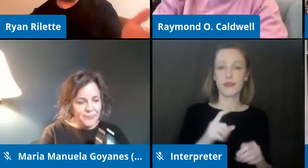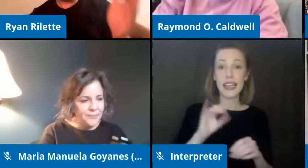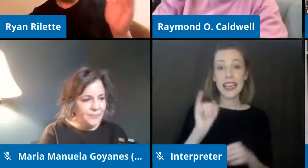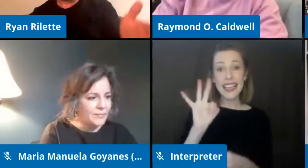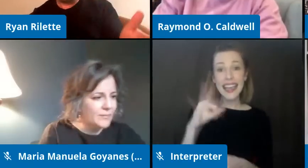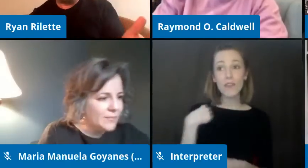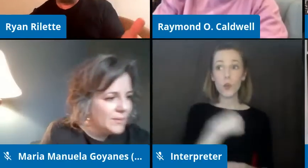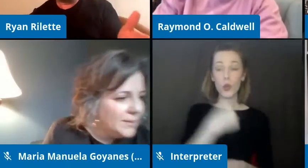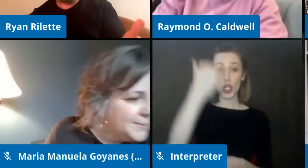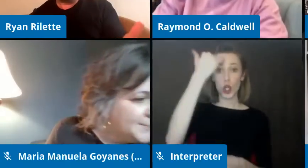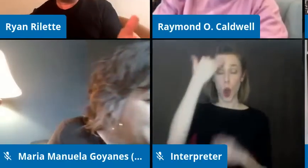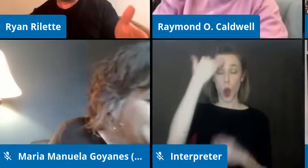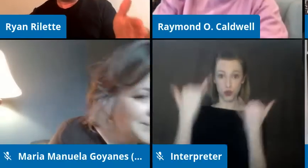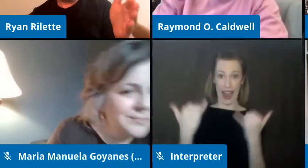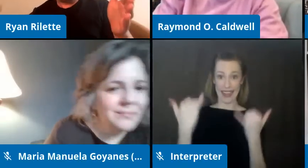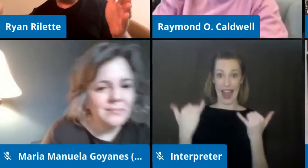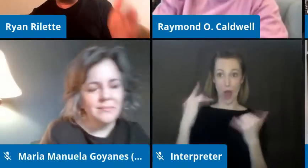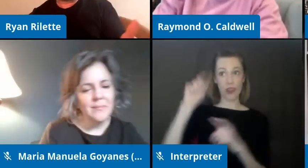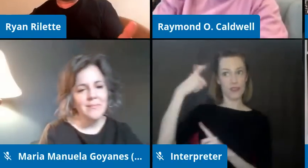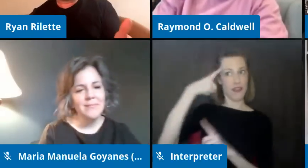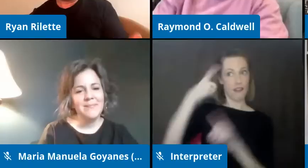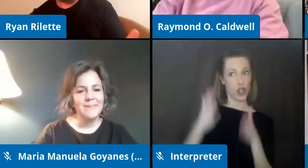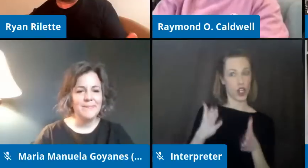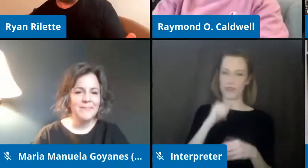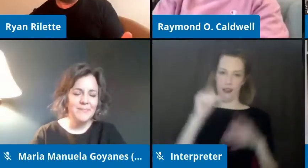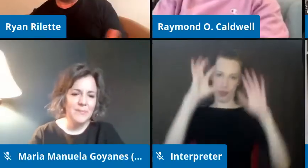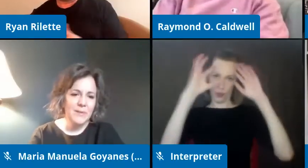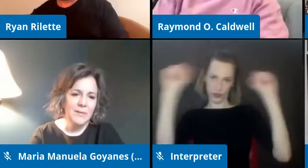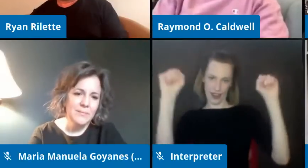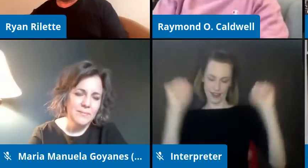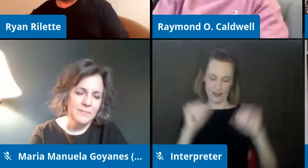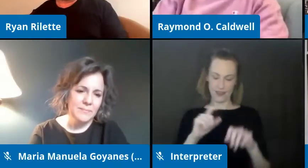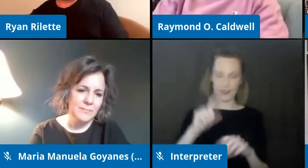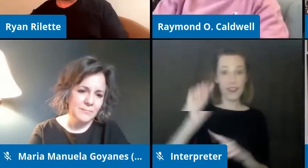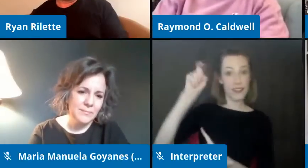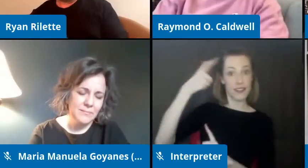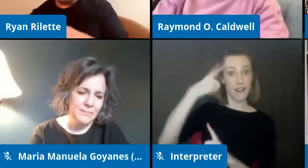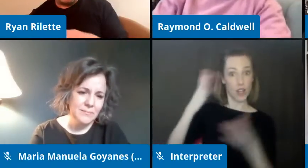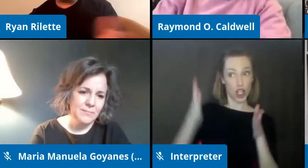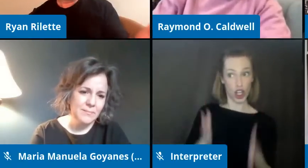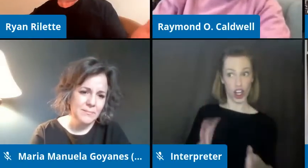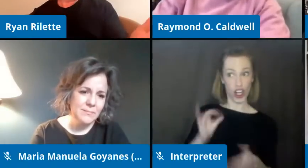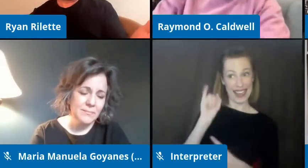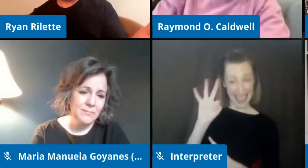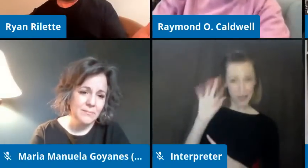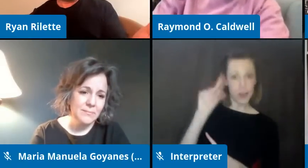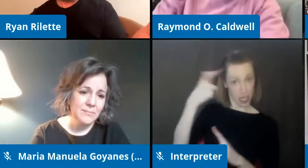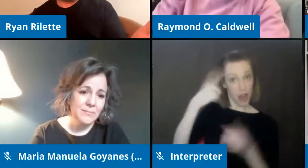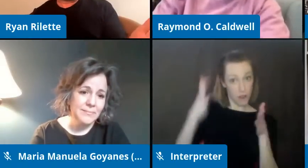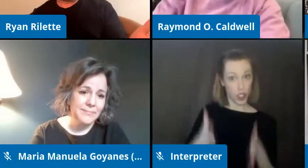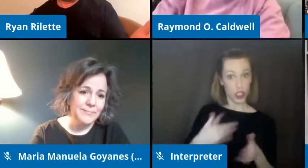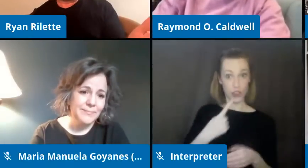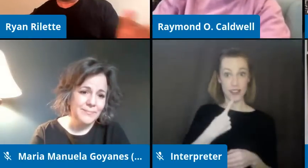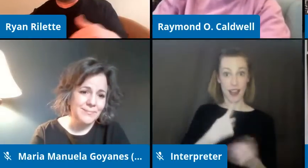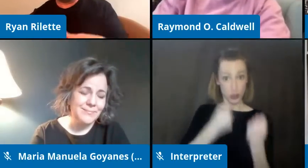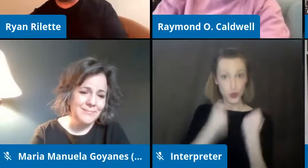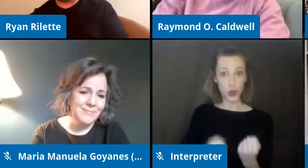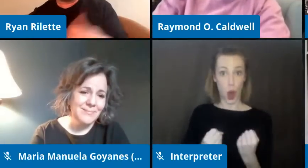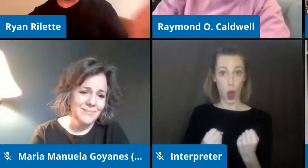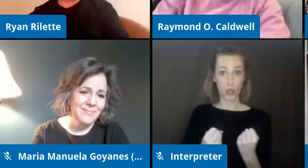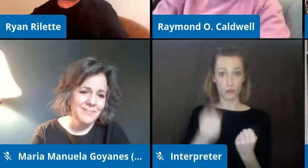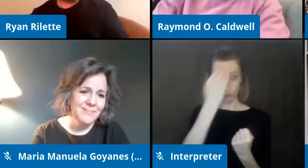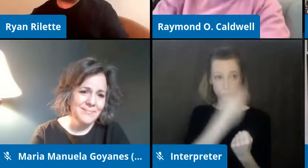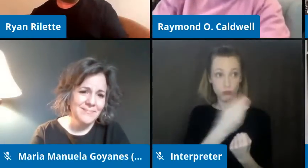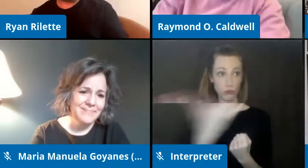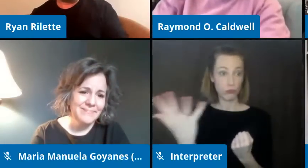I won't say the president, but if the governor said strongly right now that the rule is going to be that we're not going to have gatherings of